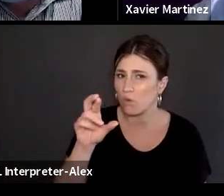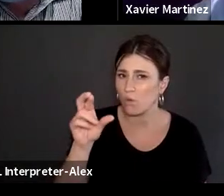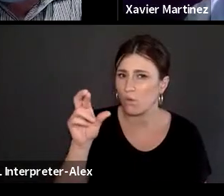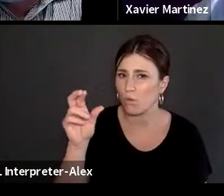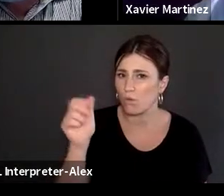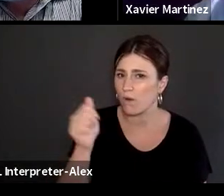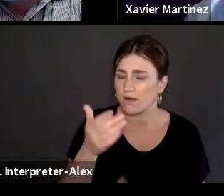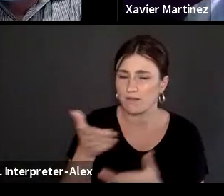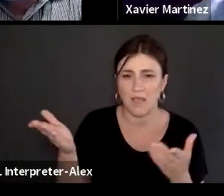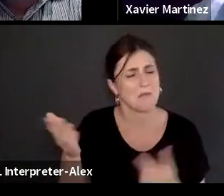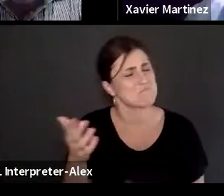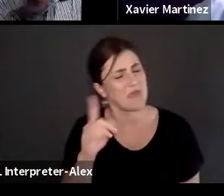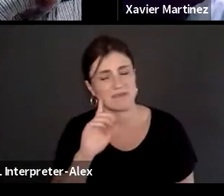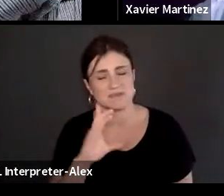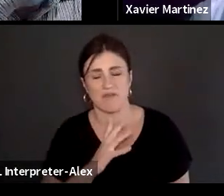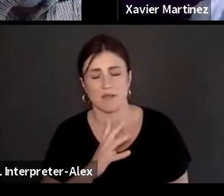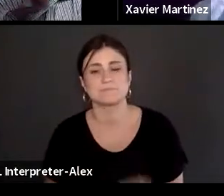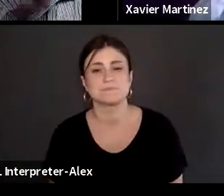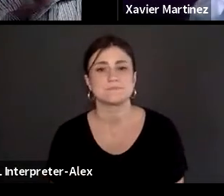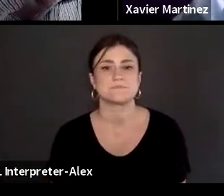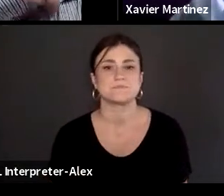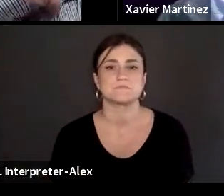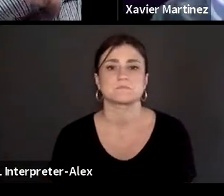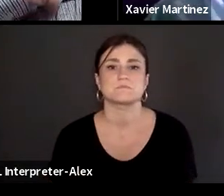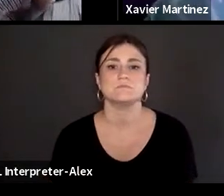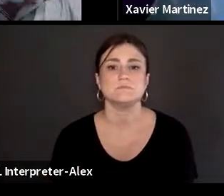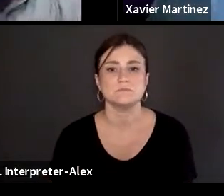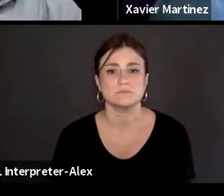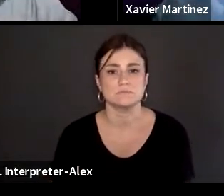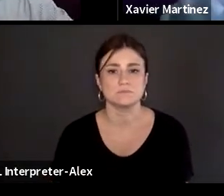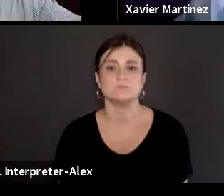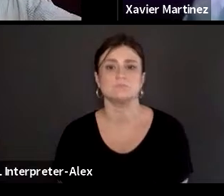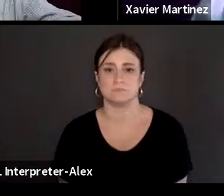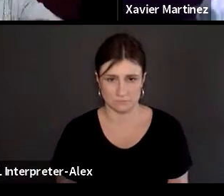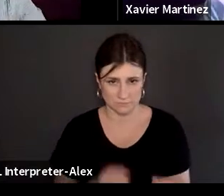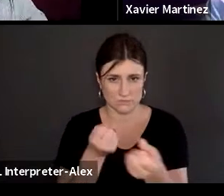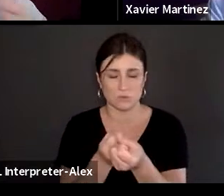I think you'd be fine to vote on it then. Thank you. For the motion.